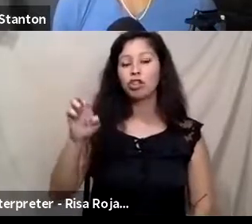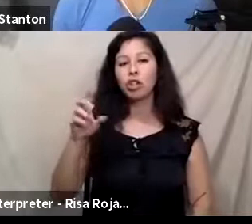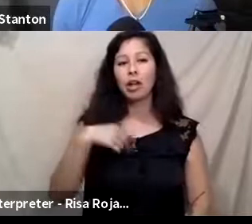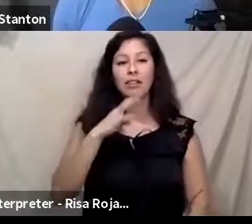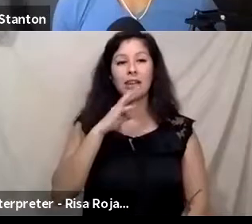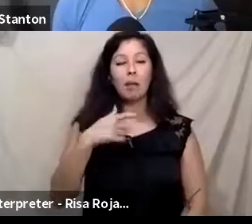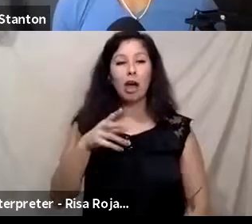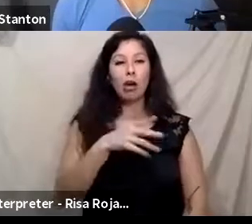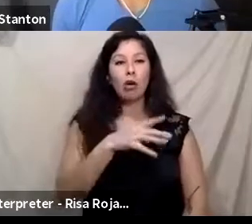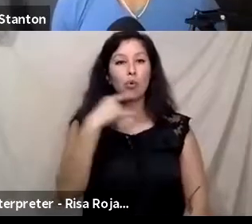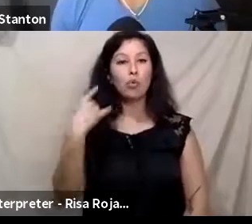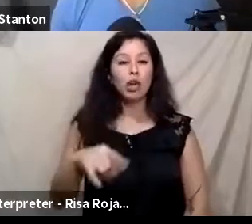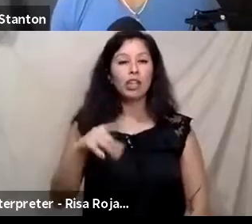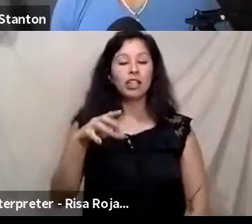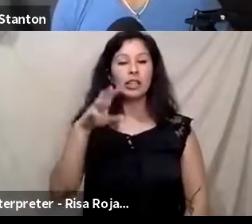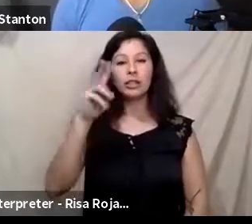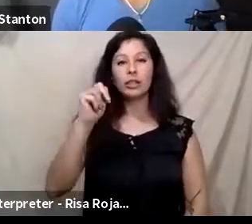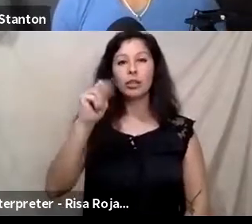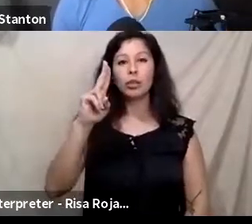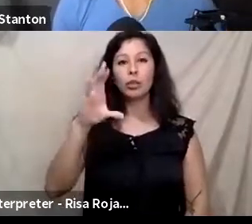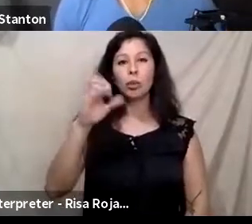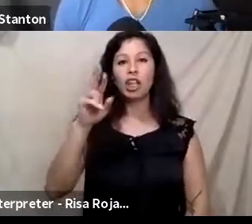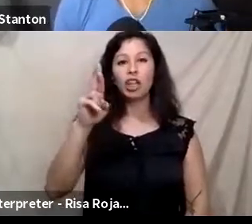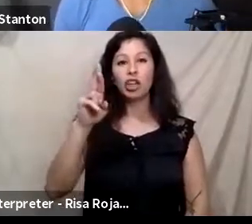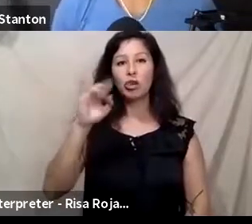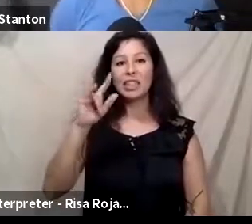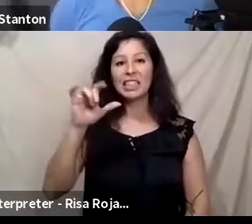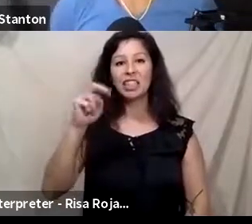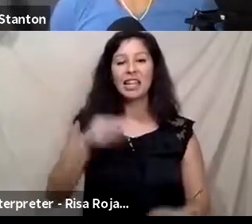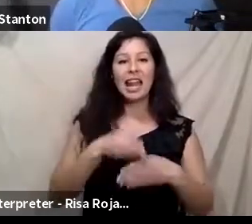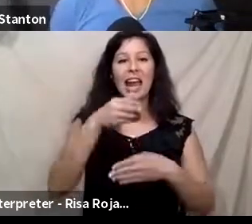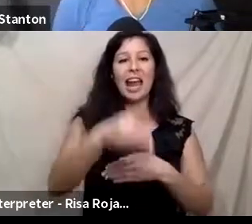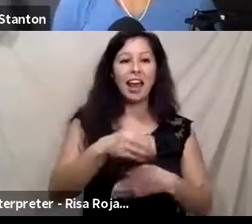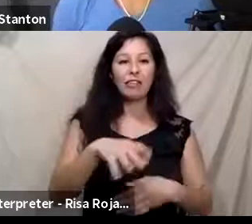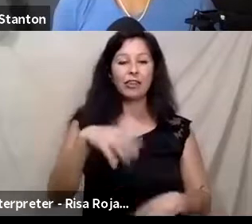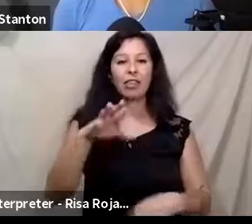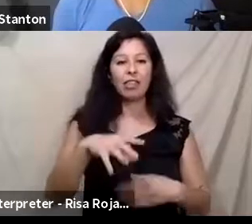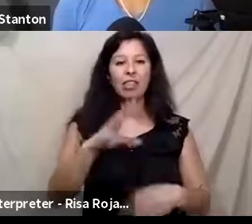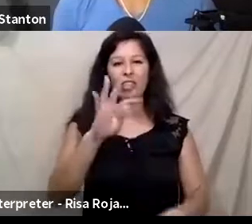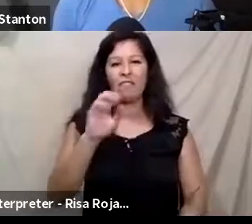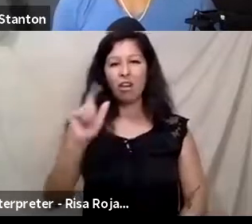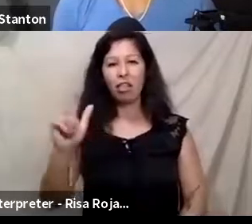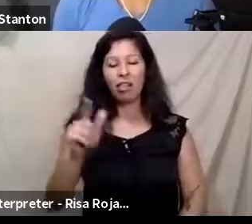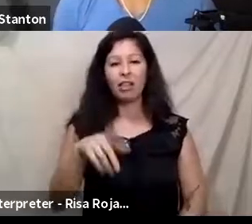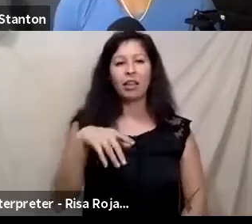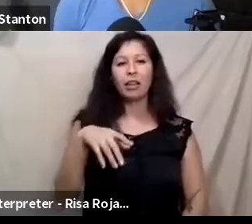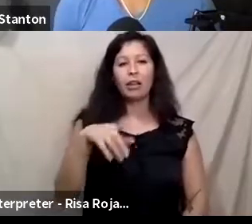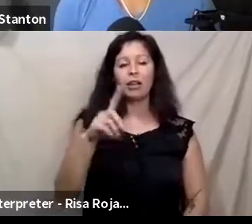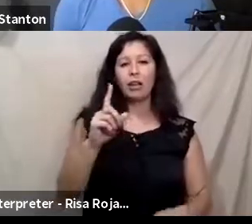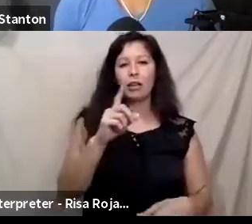post-Soviet Union after the fall. And I remember it was with Graham Greene, a First Nations